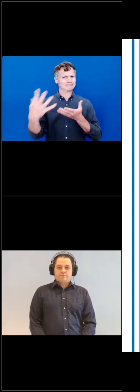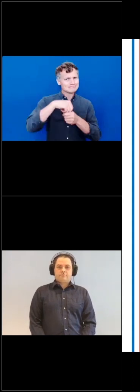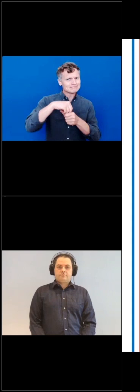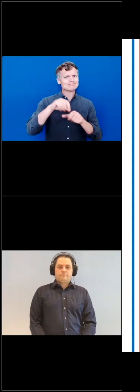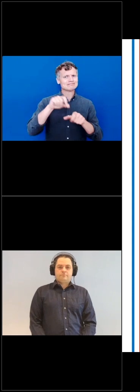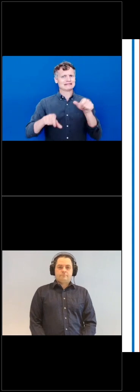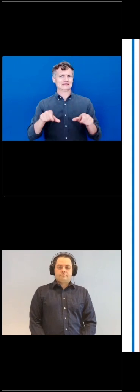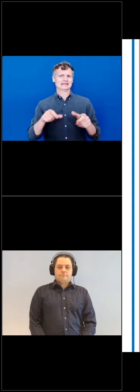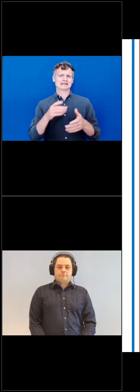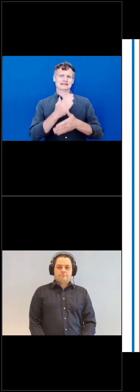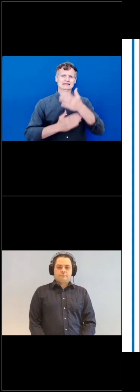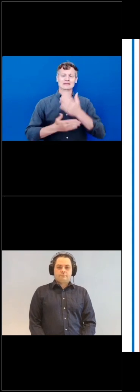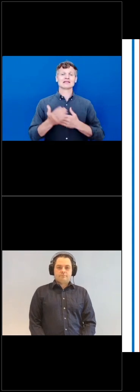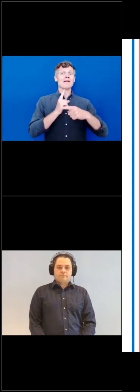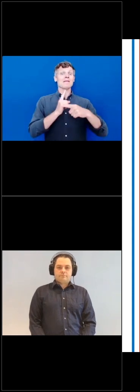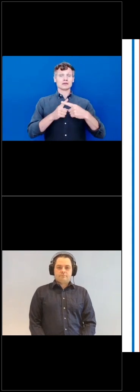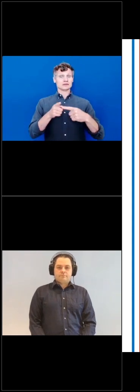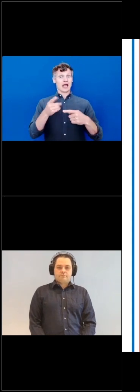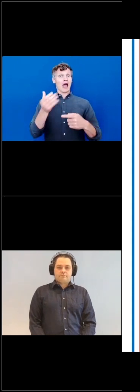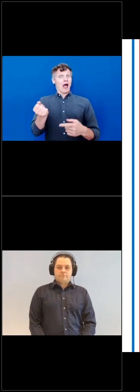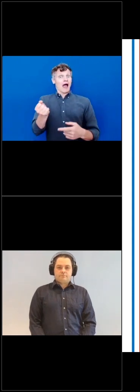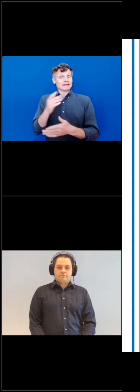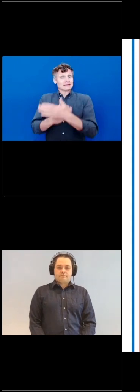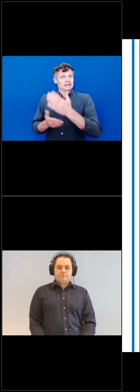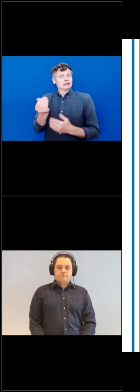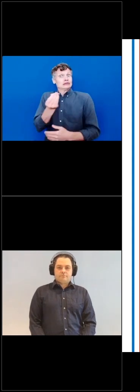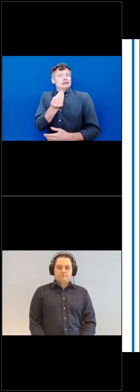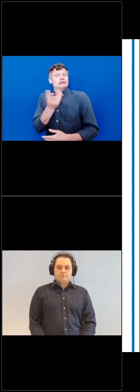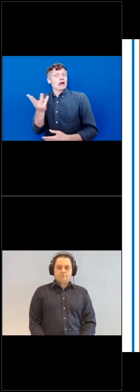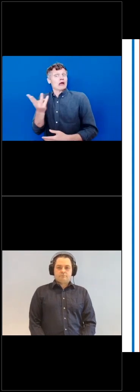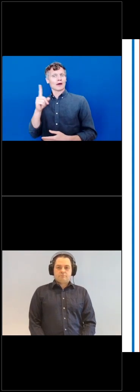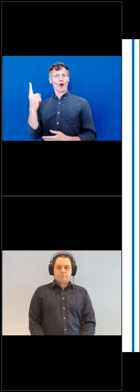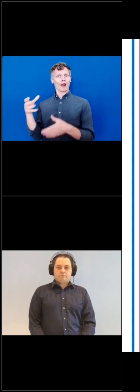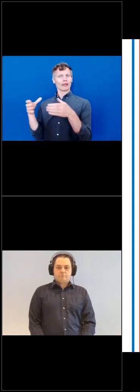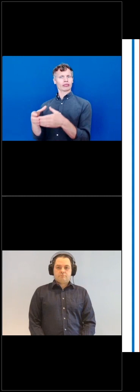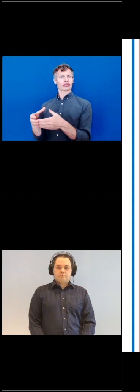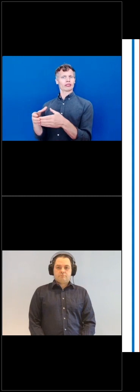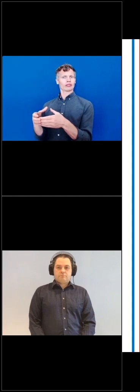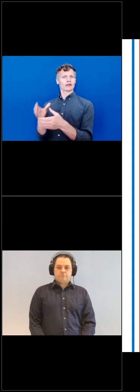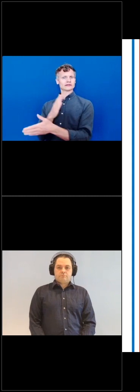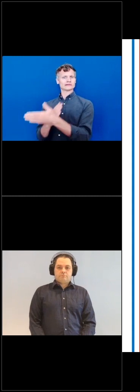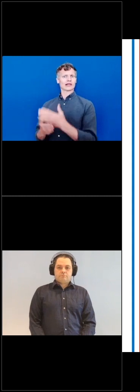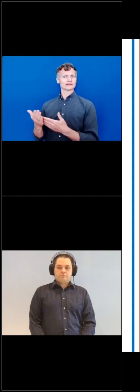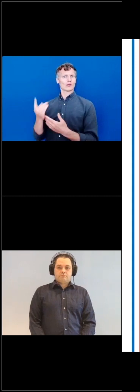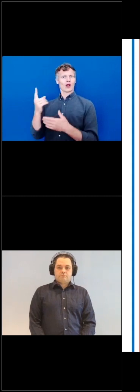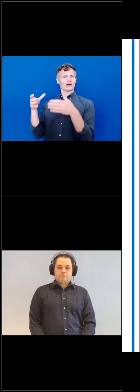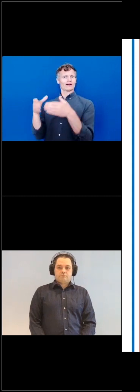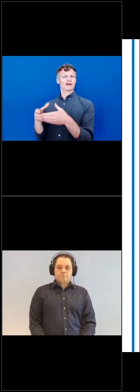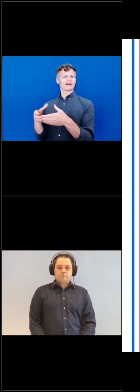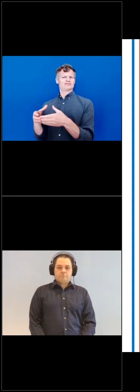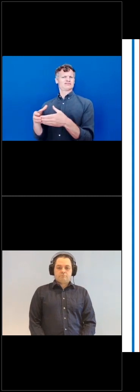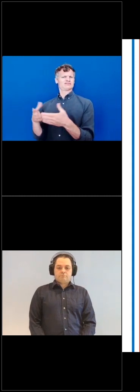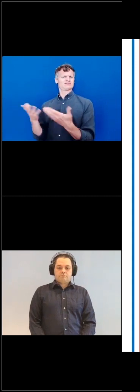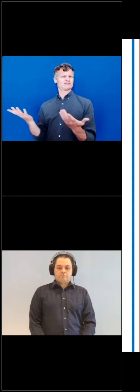together, like being considered as one homogeneous group with similar needs, which of course makes it difficult to adapt